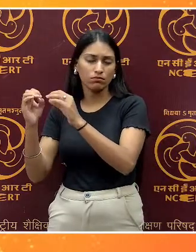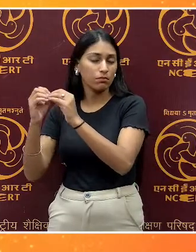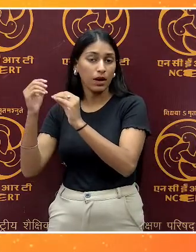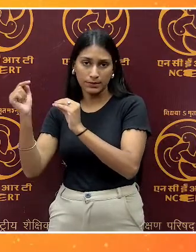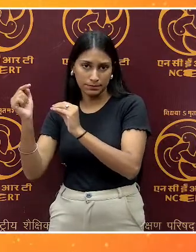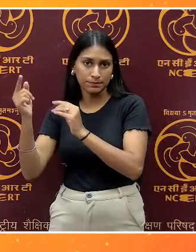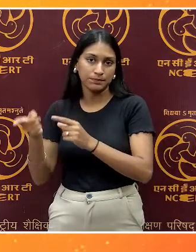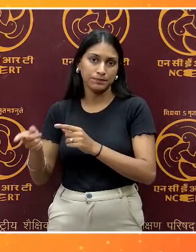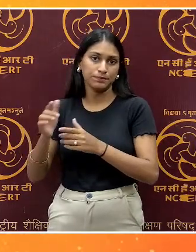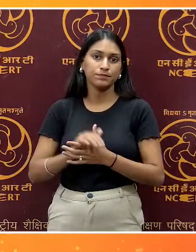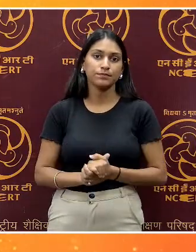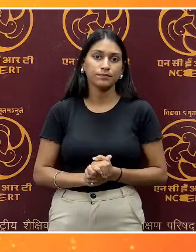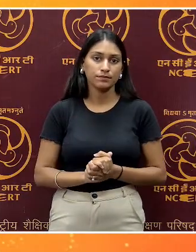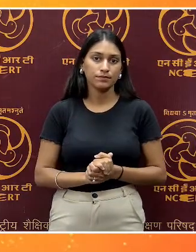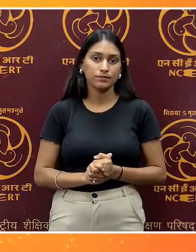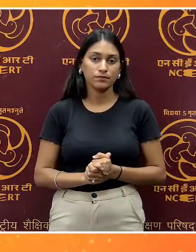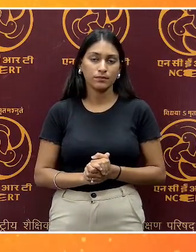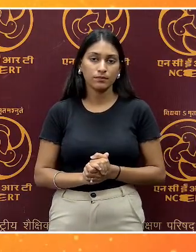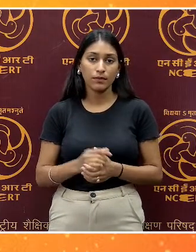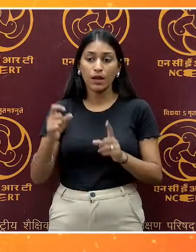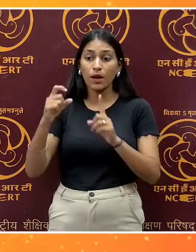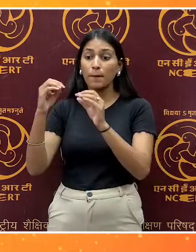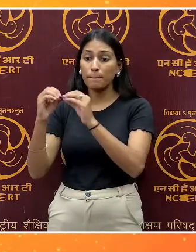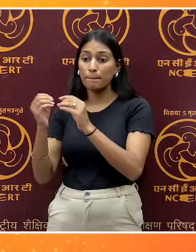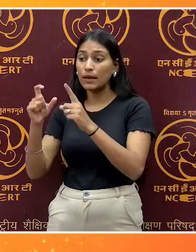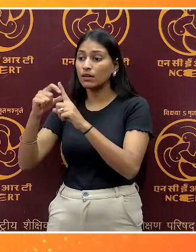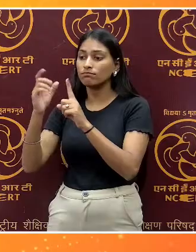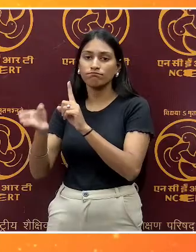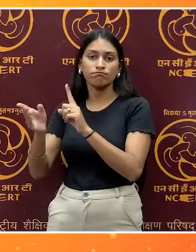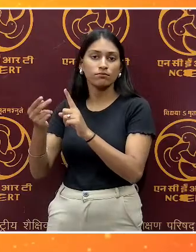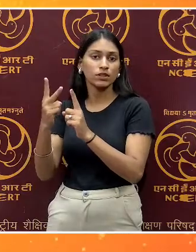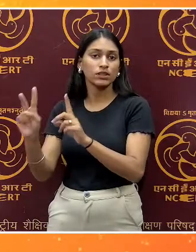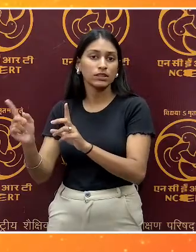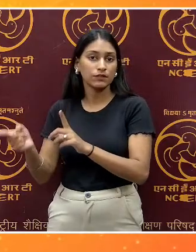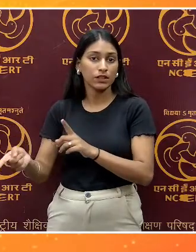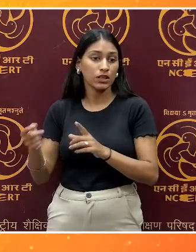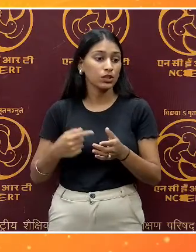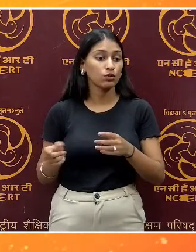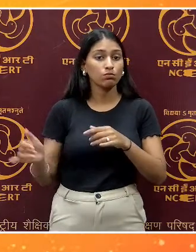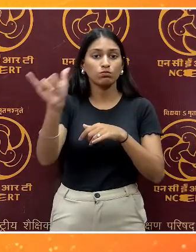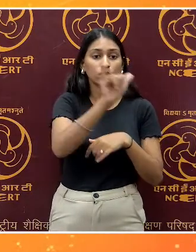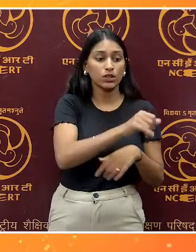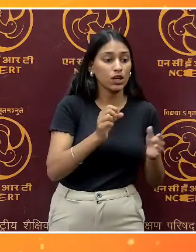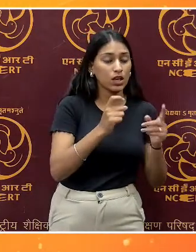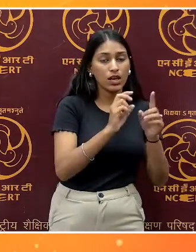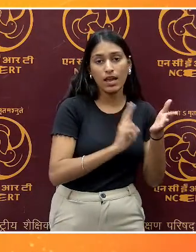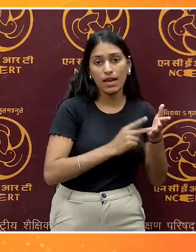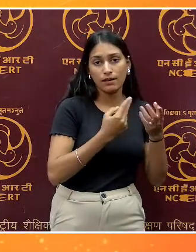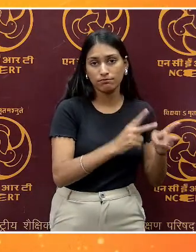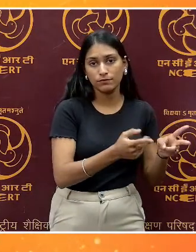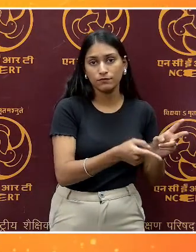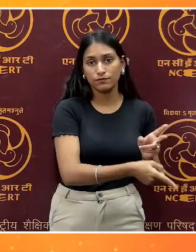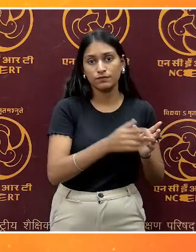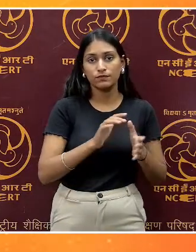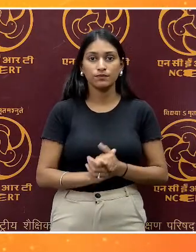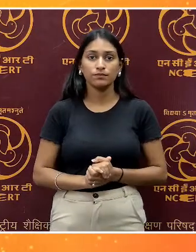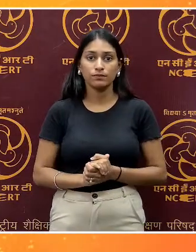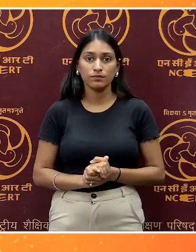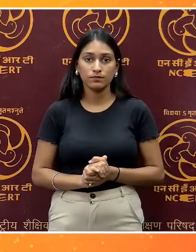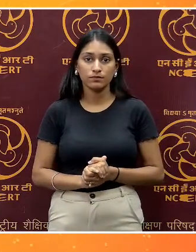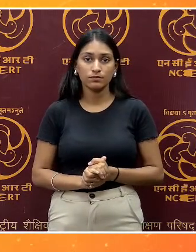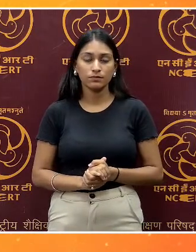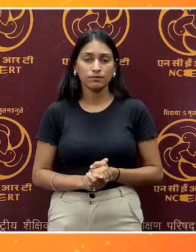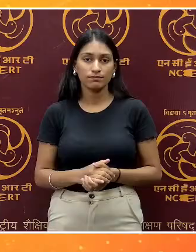course. The direction is reversed if n is a negative number. Example, supposing we have